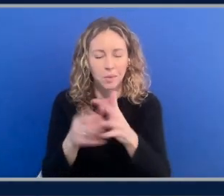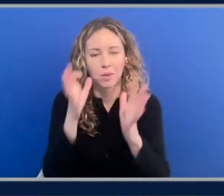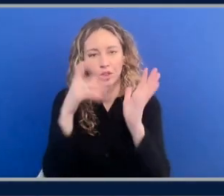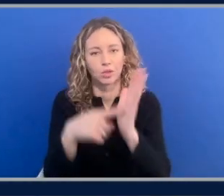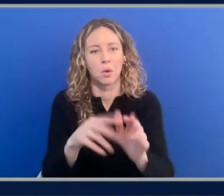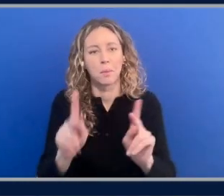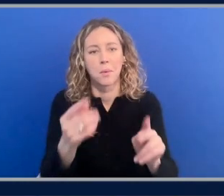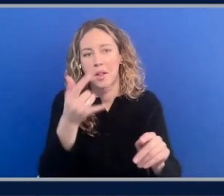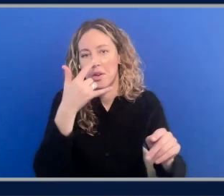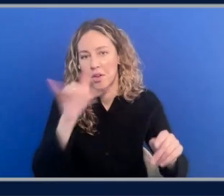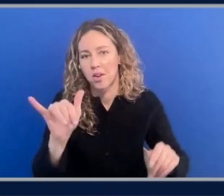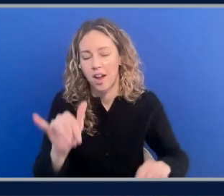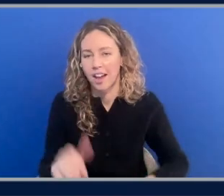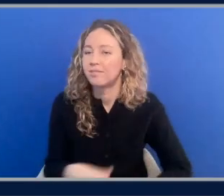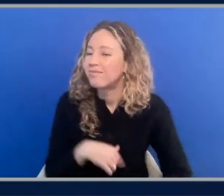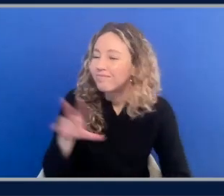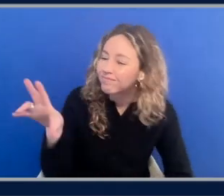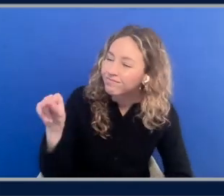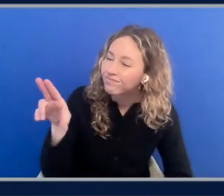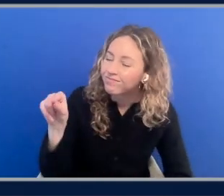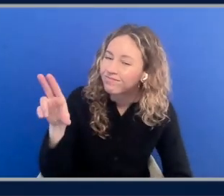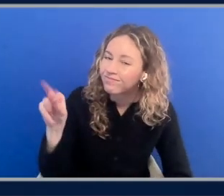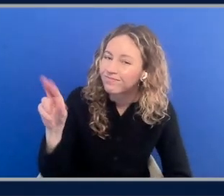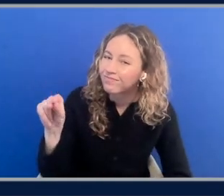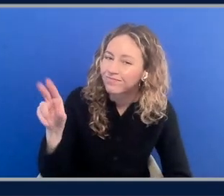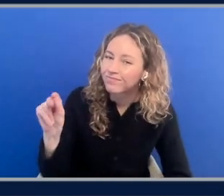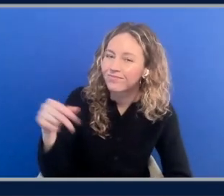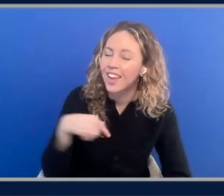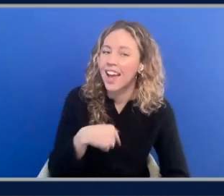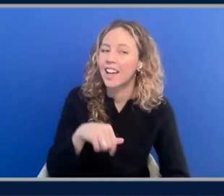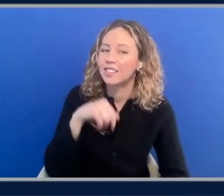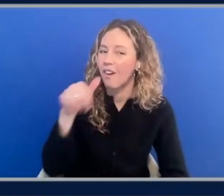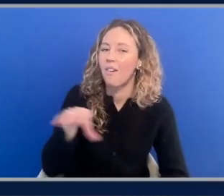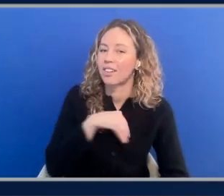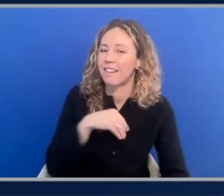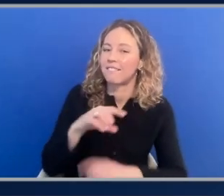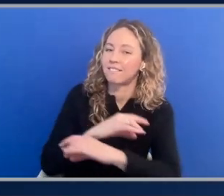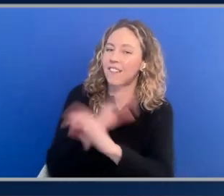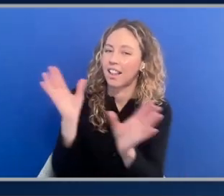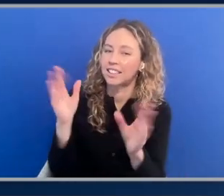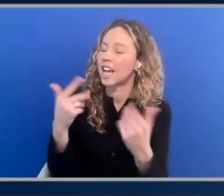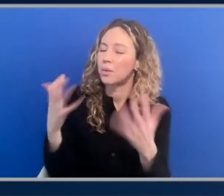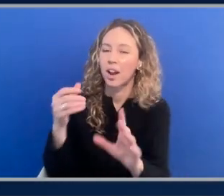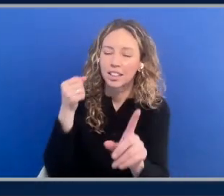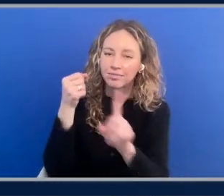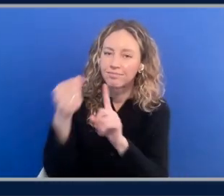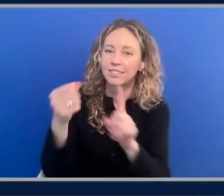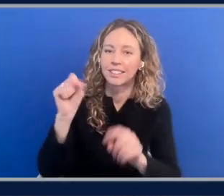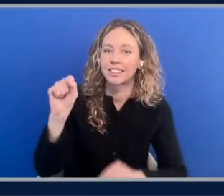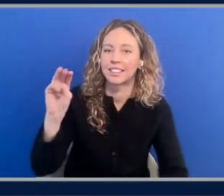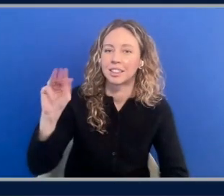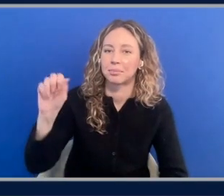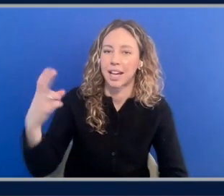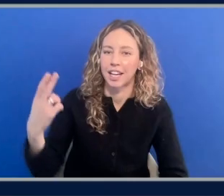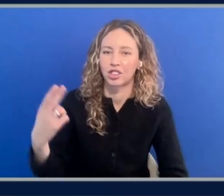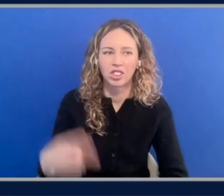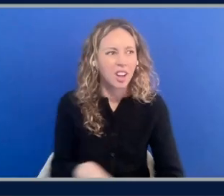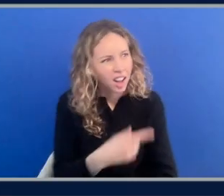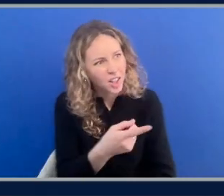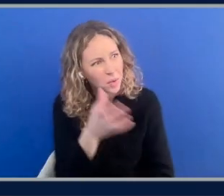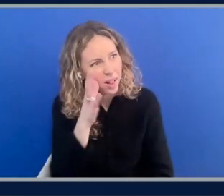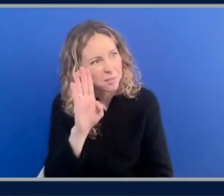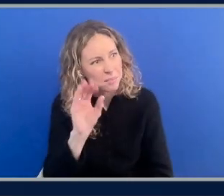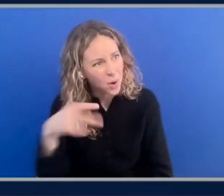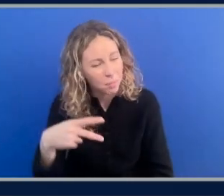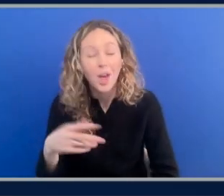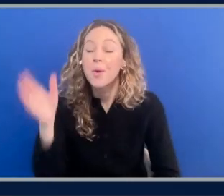don't. Fine. I don't condone violence. I don't want to smash it. I'm going to smash it. Sorry, what are we doing? Booping. We're going to boop it. Okay, so